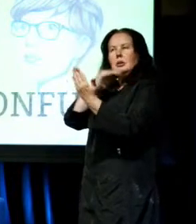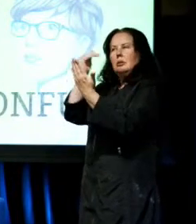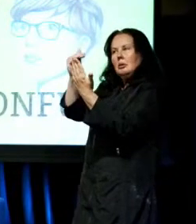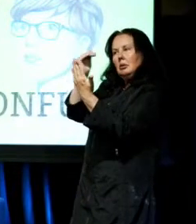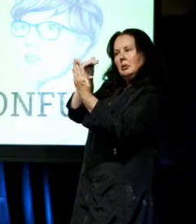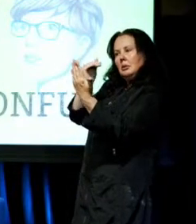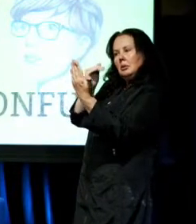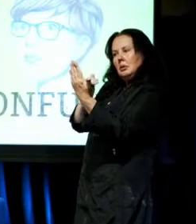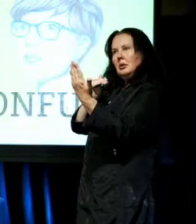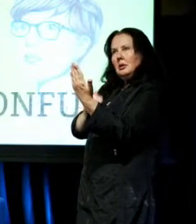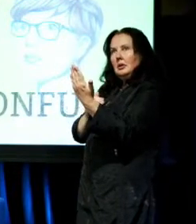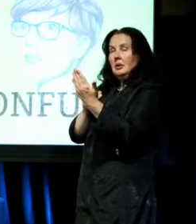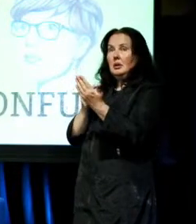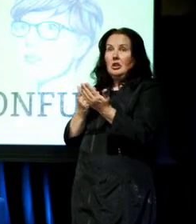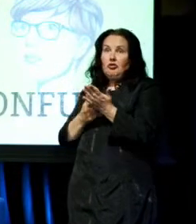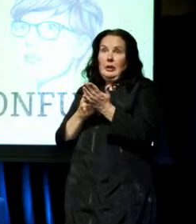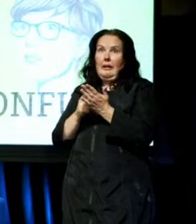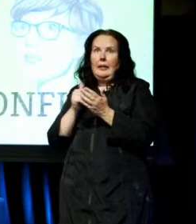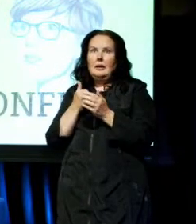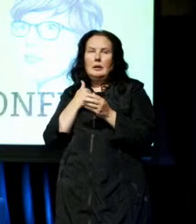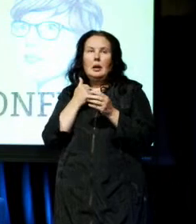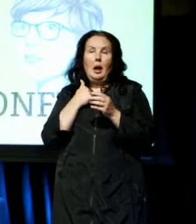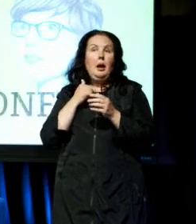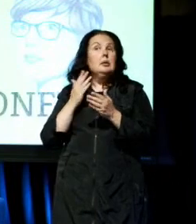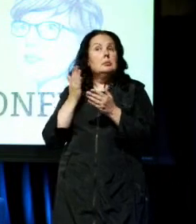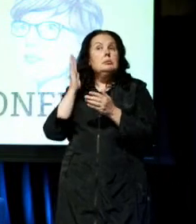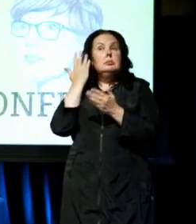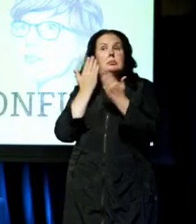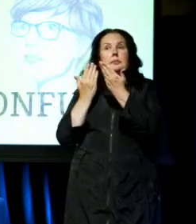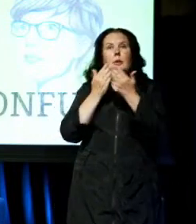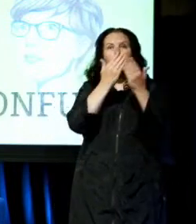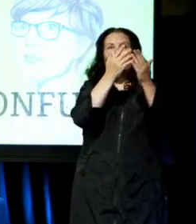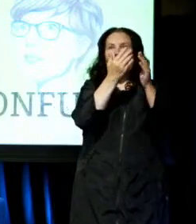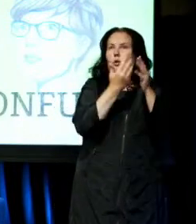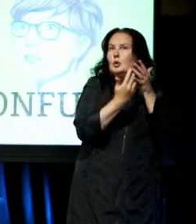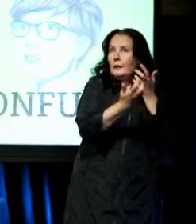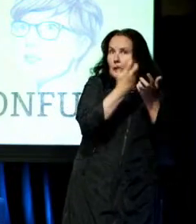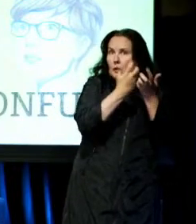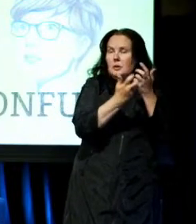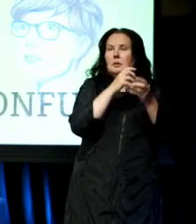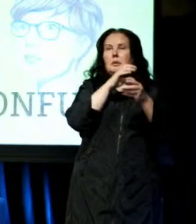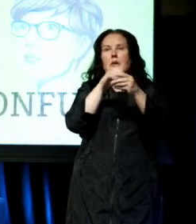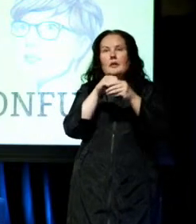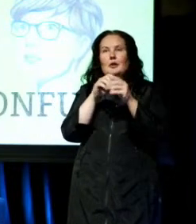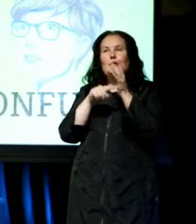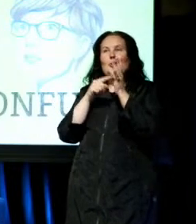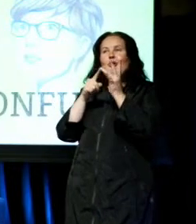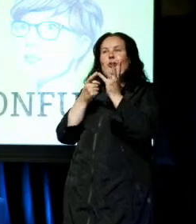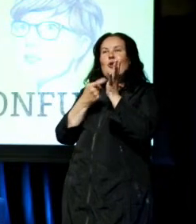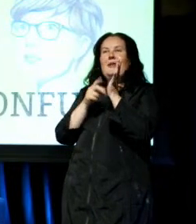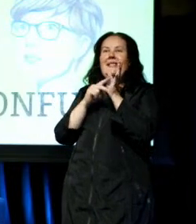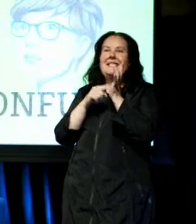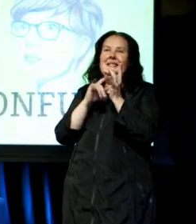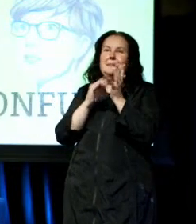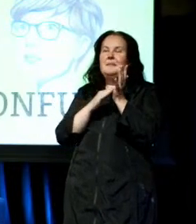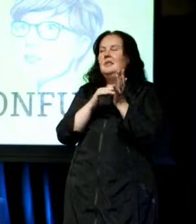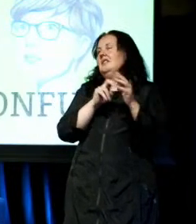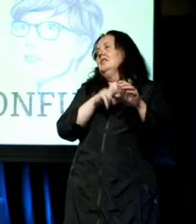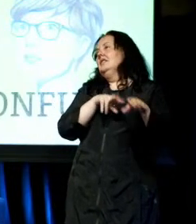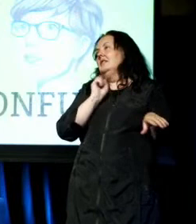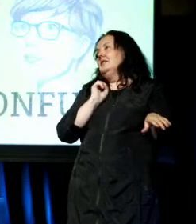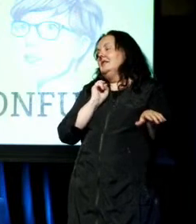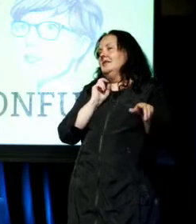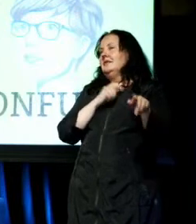creative writing at uni, like I was, and did journalism instead and hated it and dropped out and did an arts degree, then you can still just